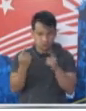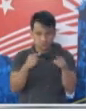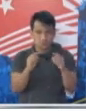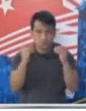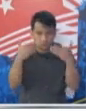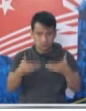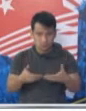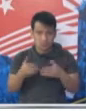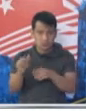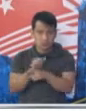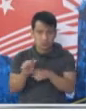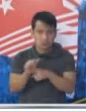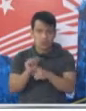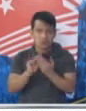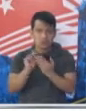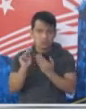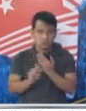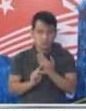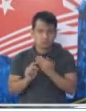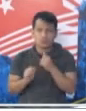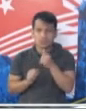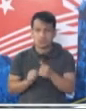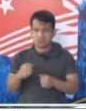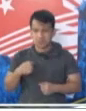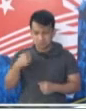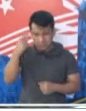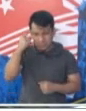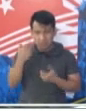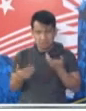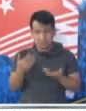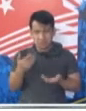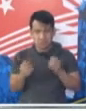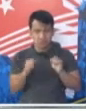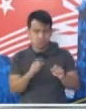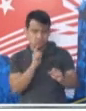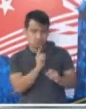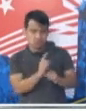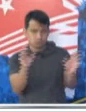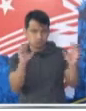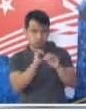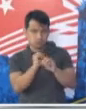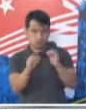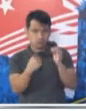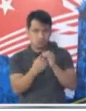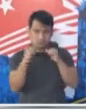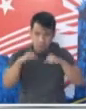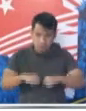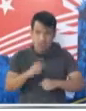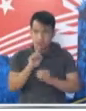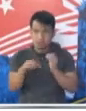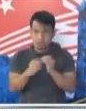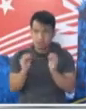teacher training program. I think if that is our conclusion, then we can